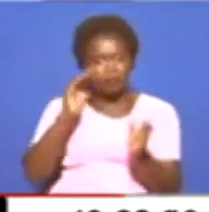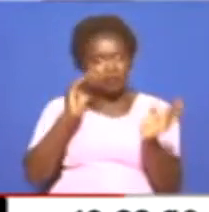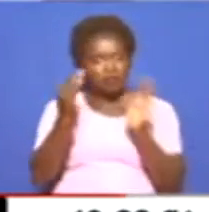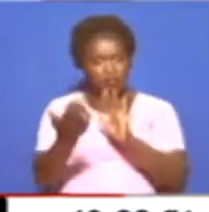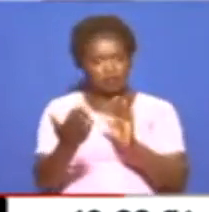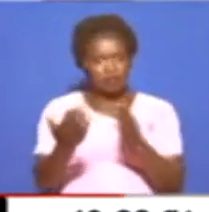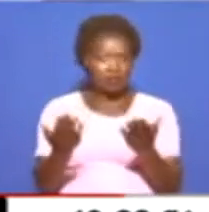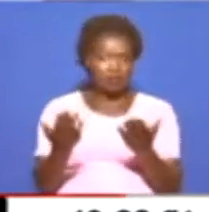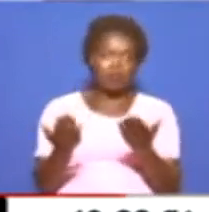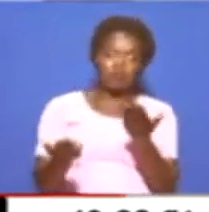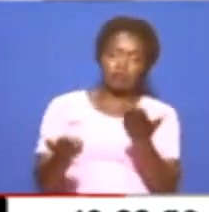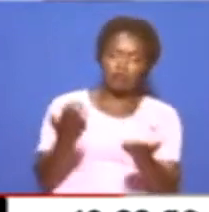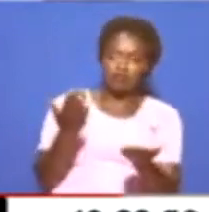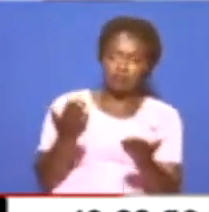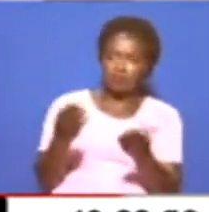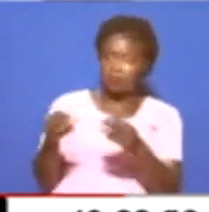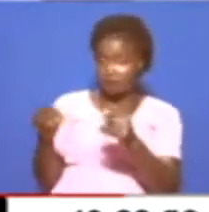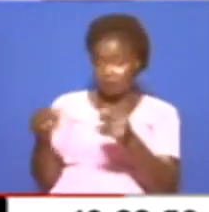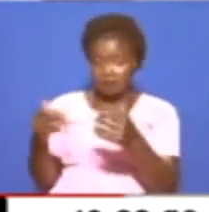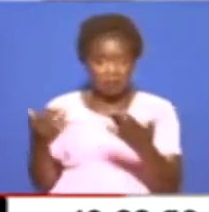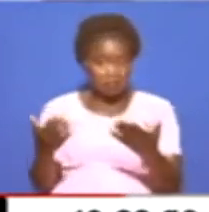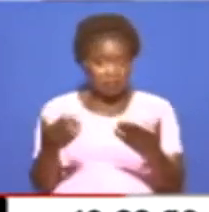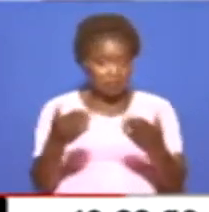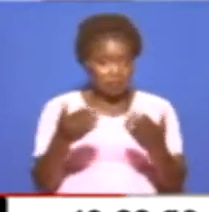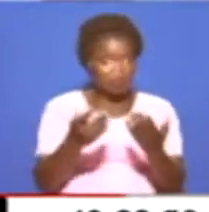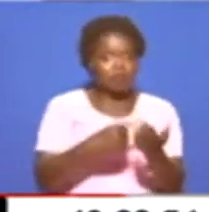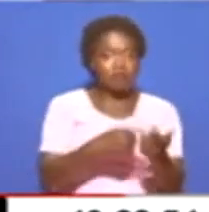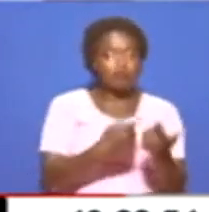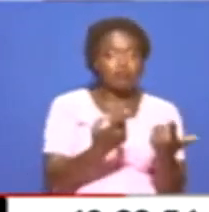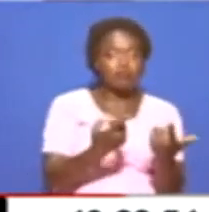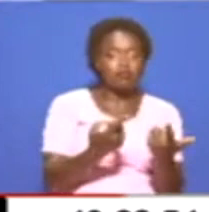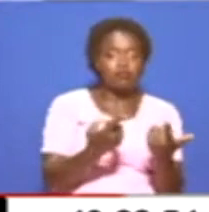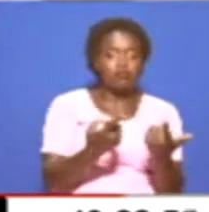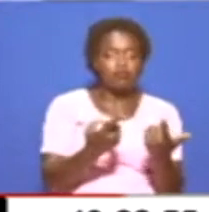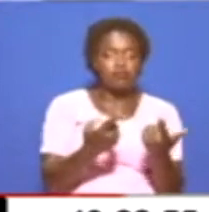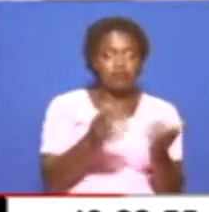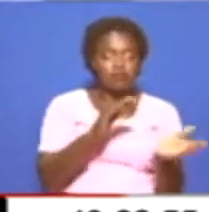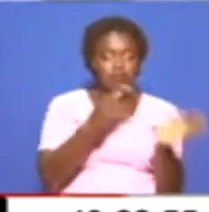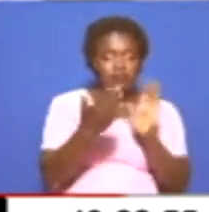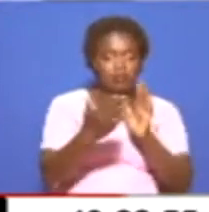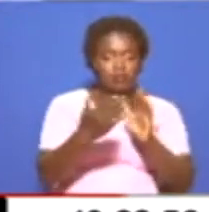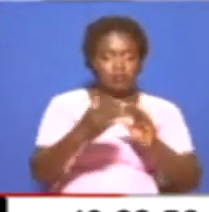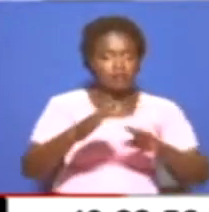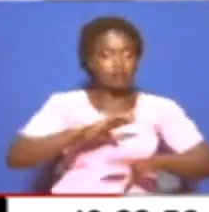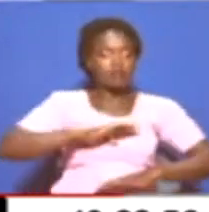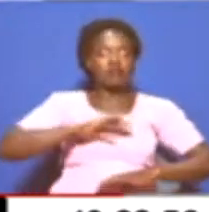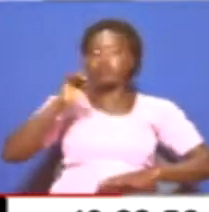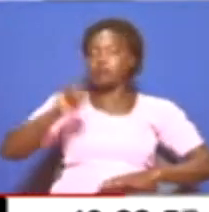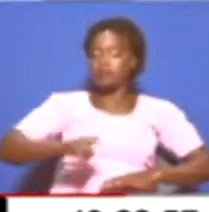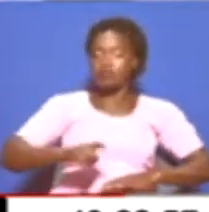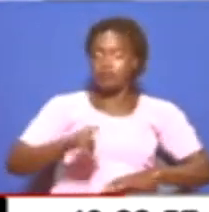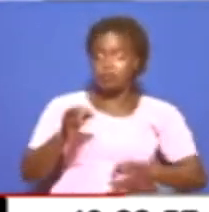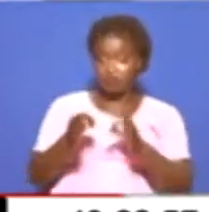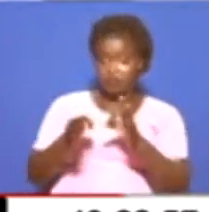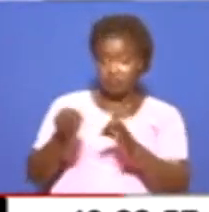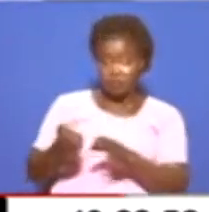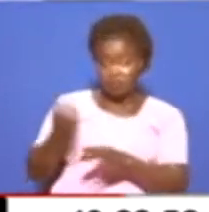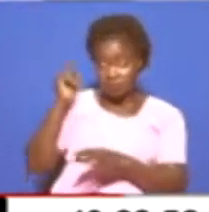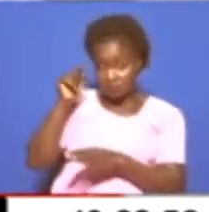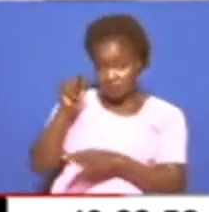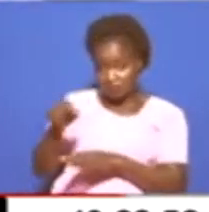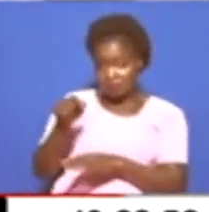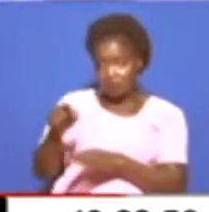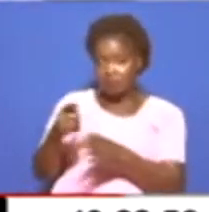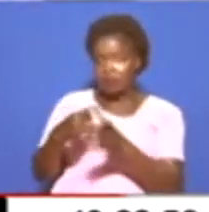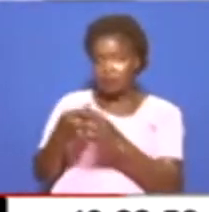is either the qualitative or the quantitative approach that you must satisfy. So once you understand that, and then you